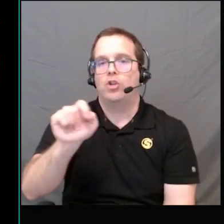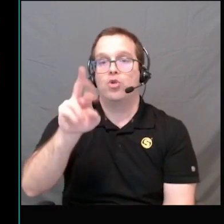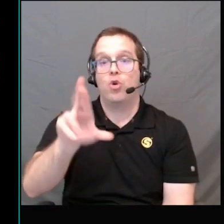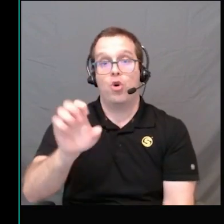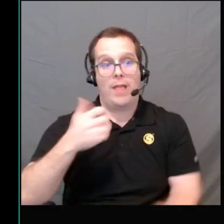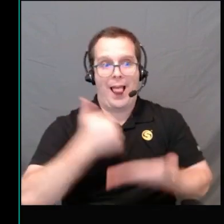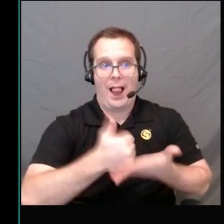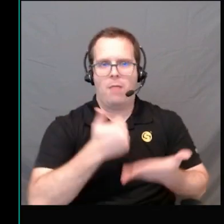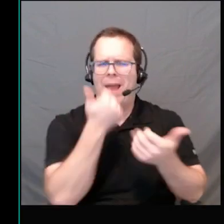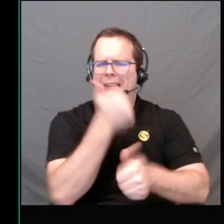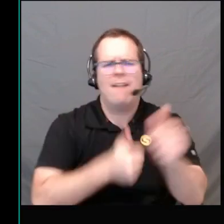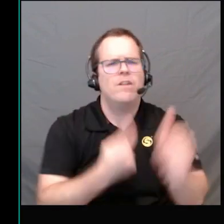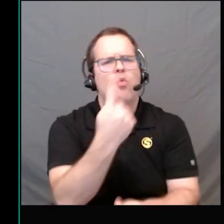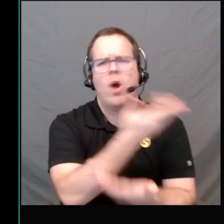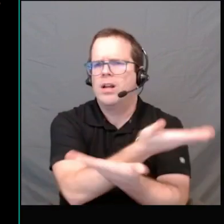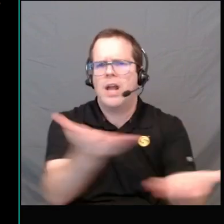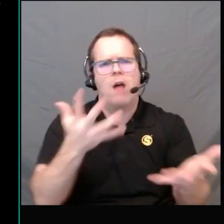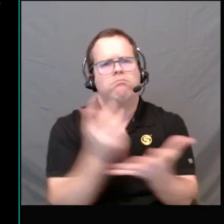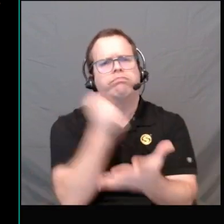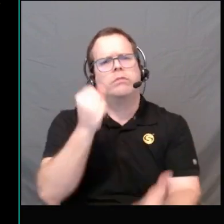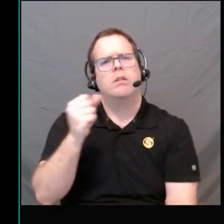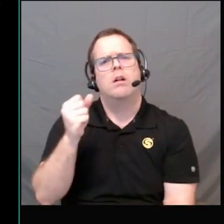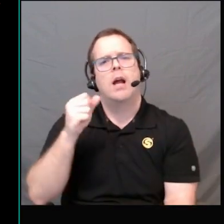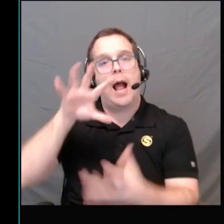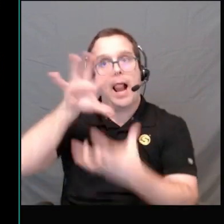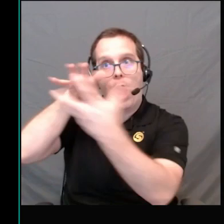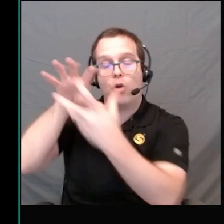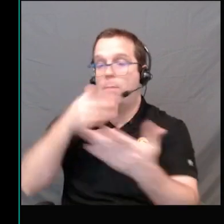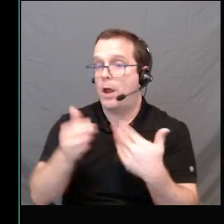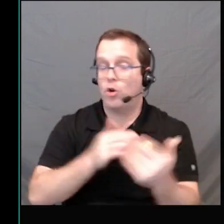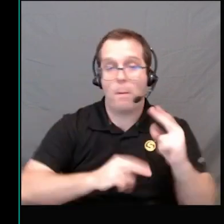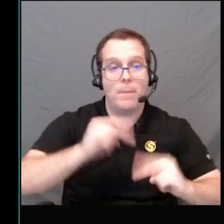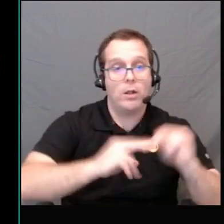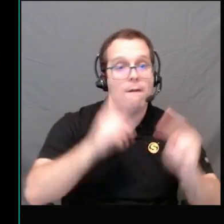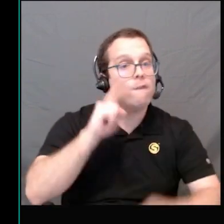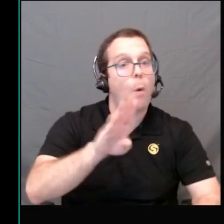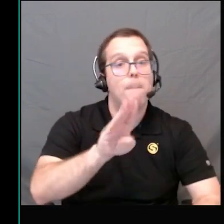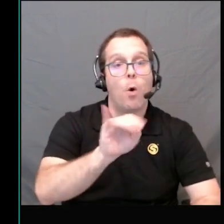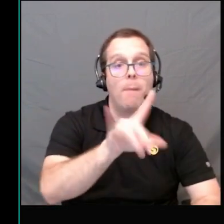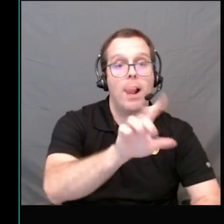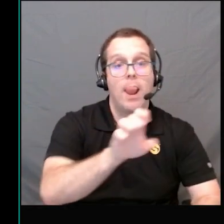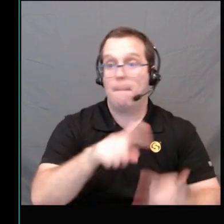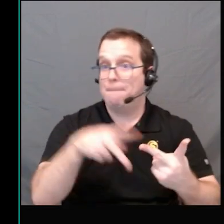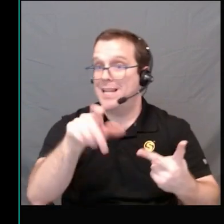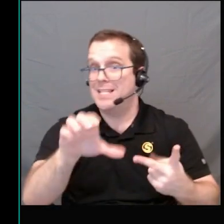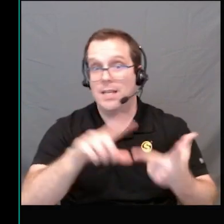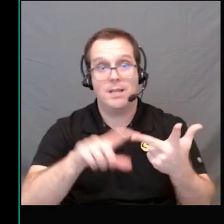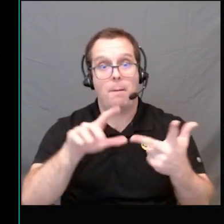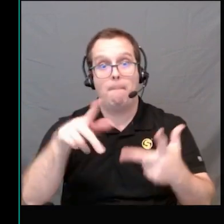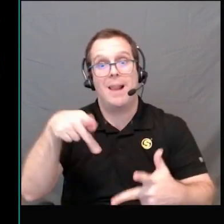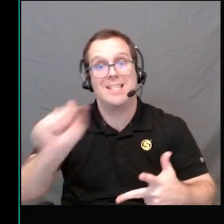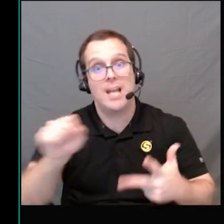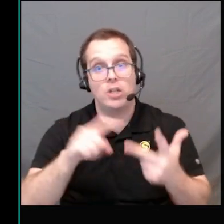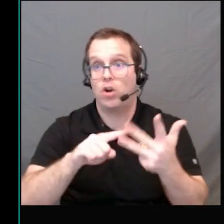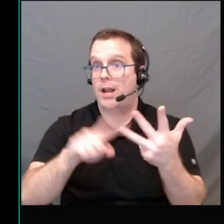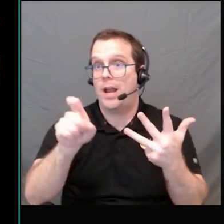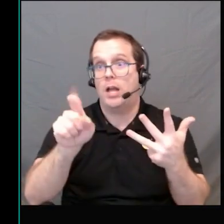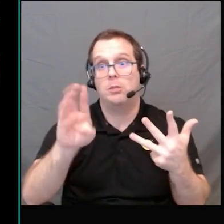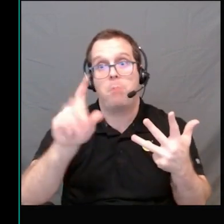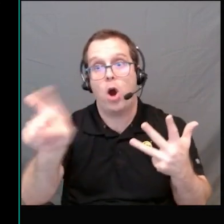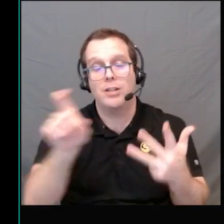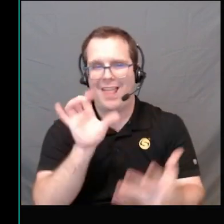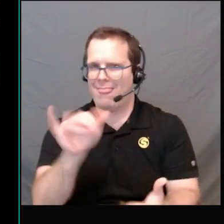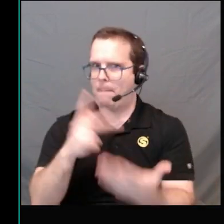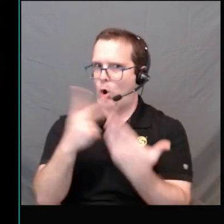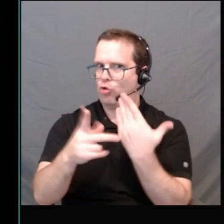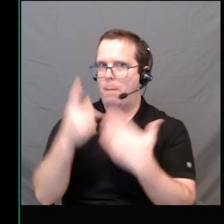cloud and Azure. So whether you're building for mobile, or PC, or PlayStation, or Xbox, this program's for you. And to tell you more, here's